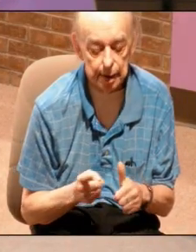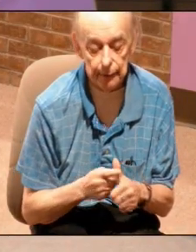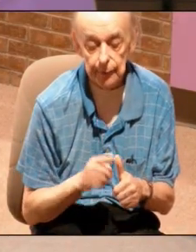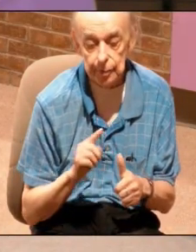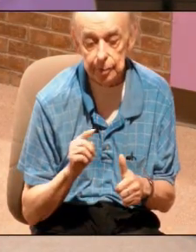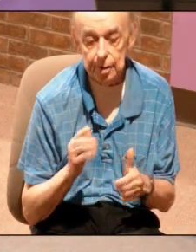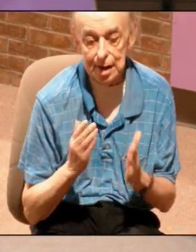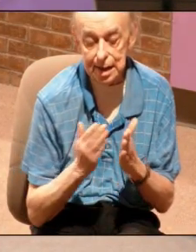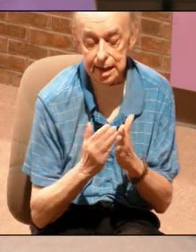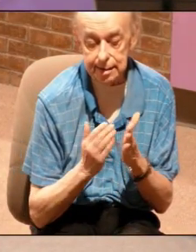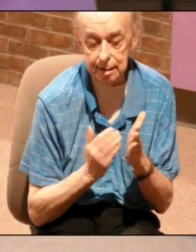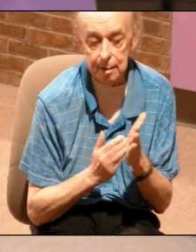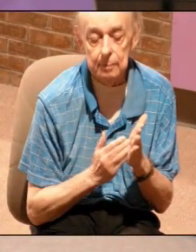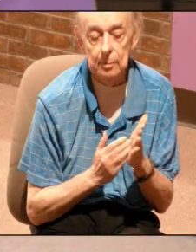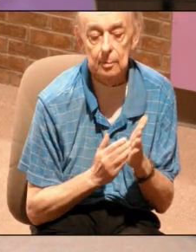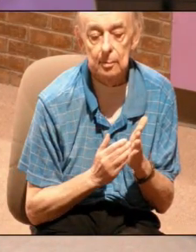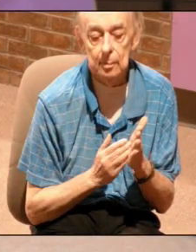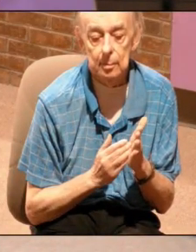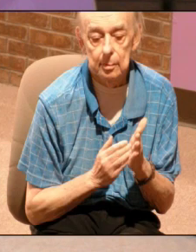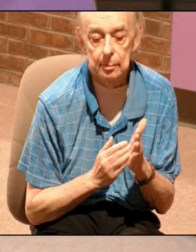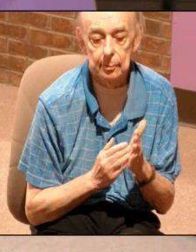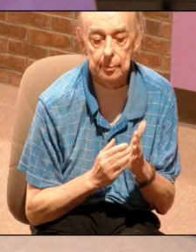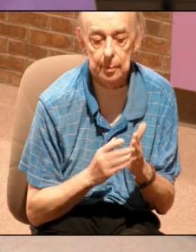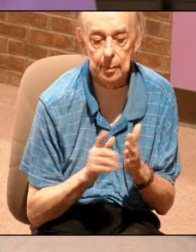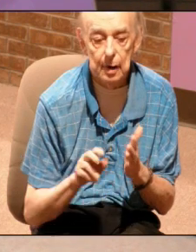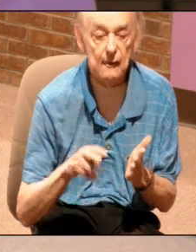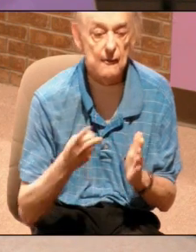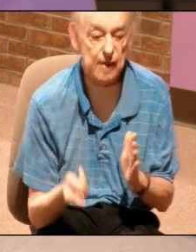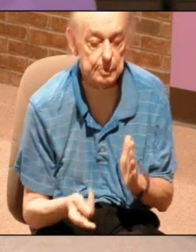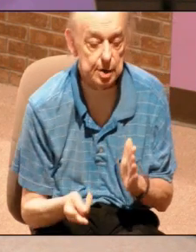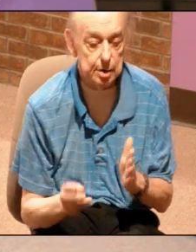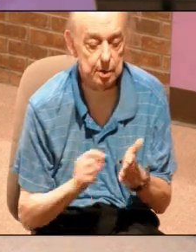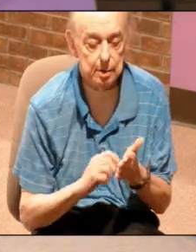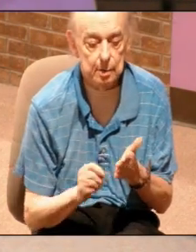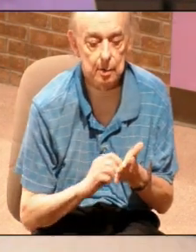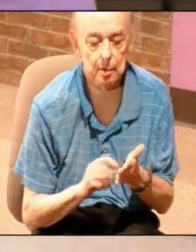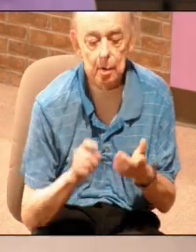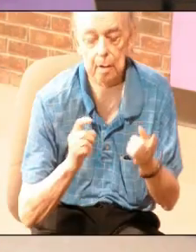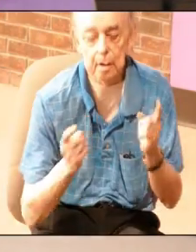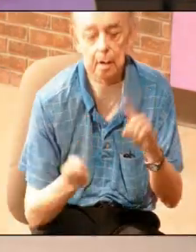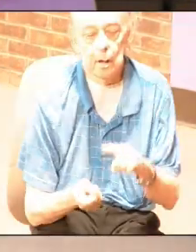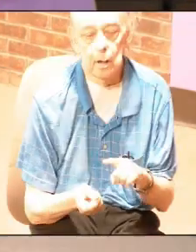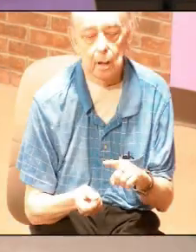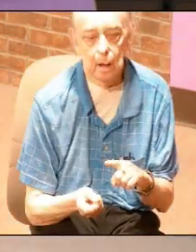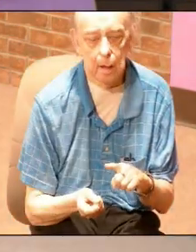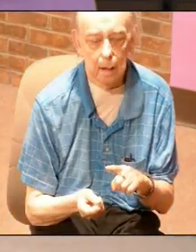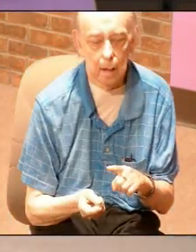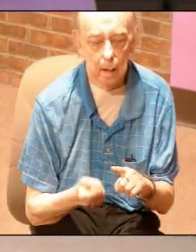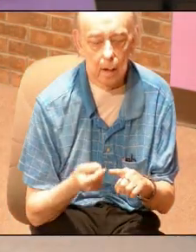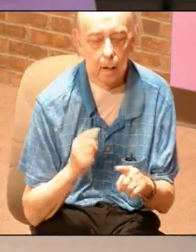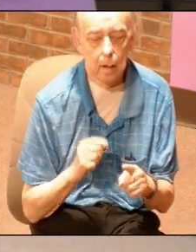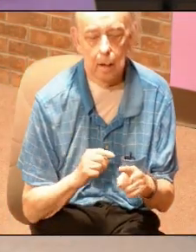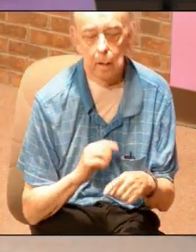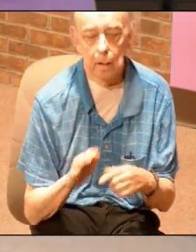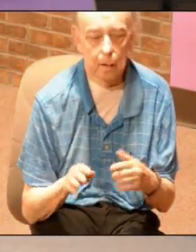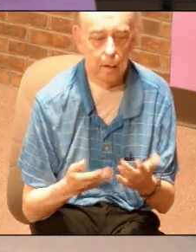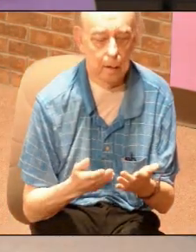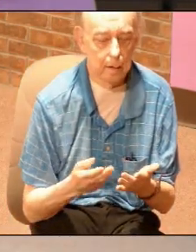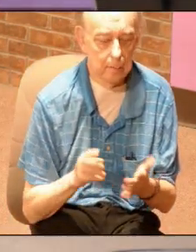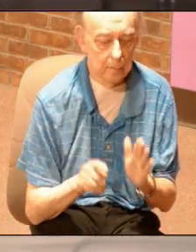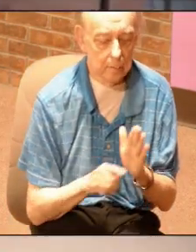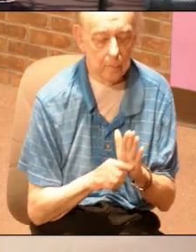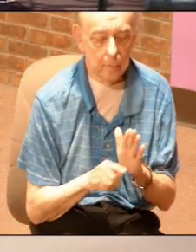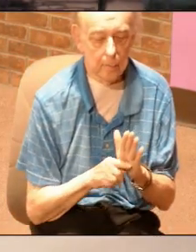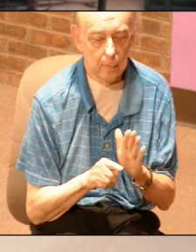one, where we were talking about flipping the script, and that is changing from all of the negative thoughts